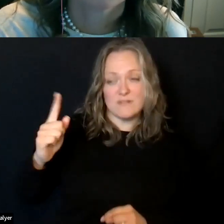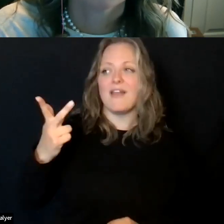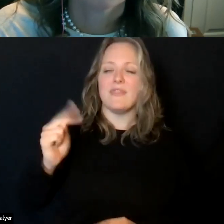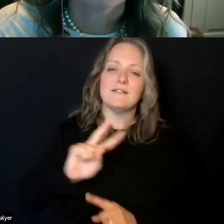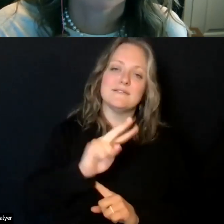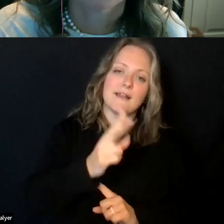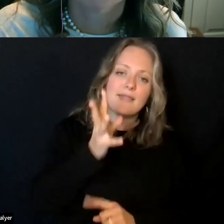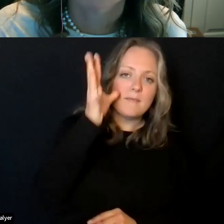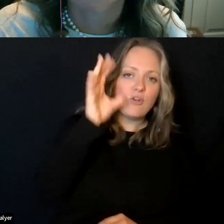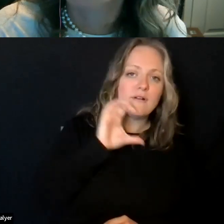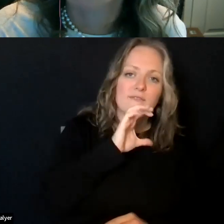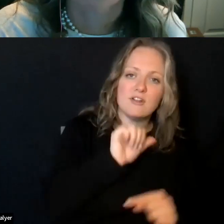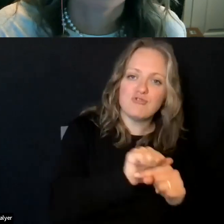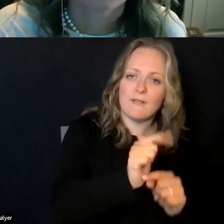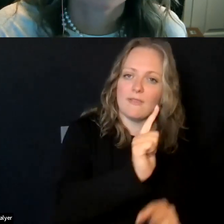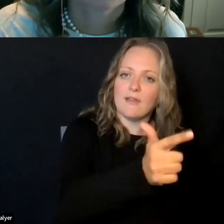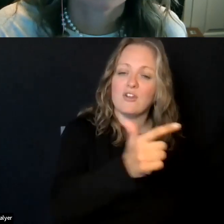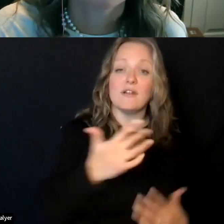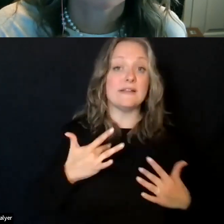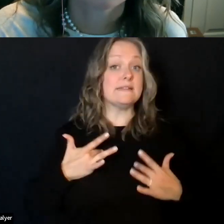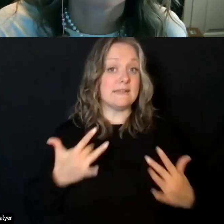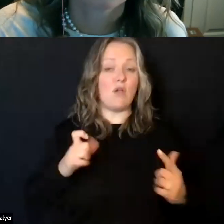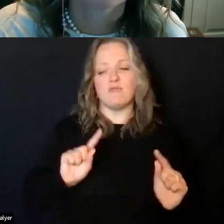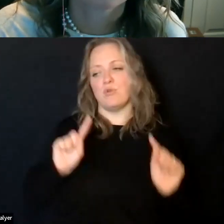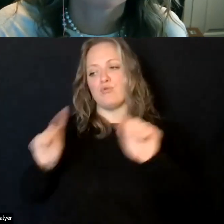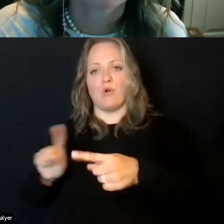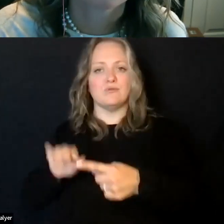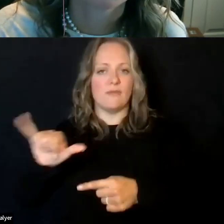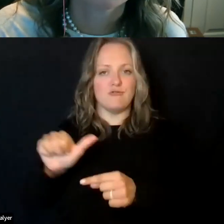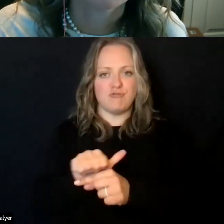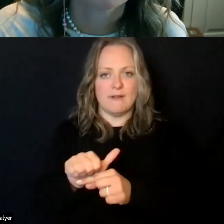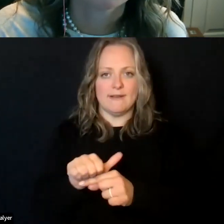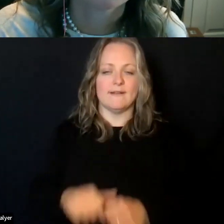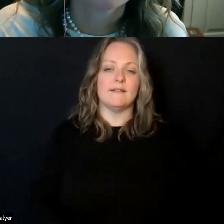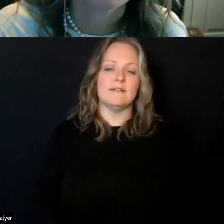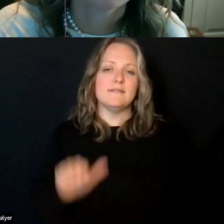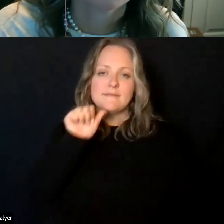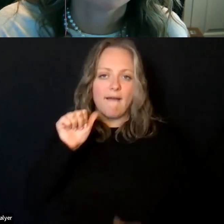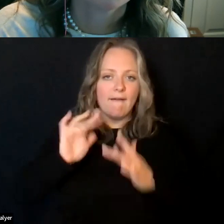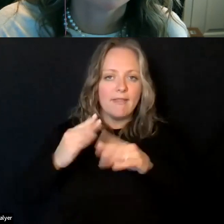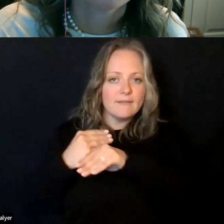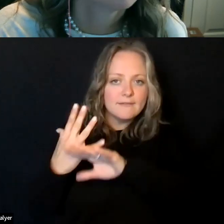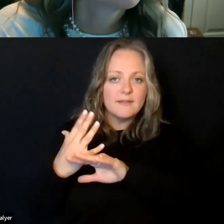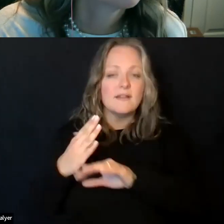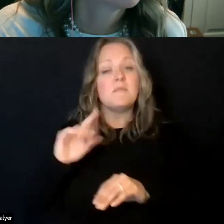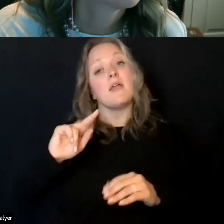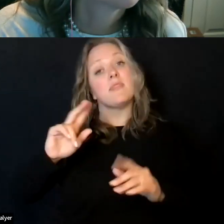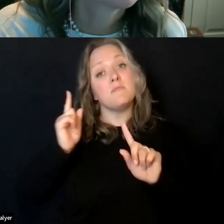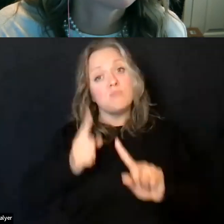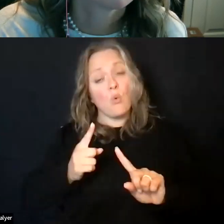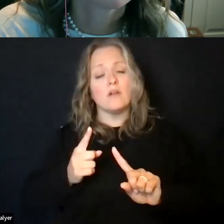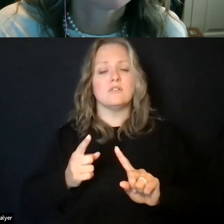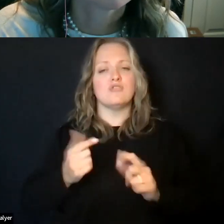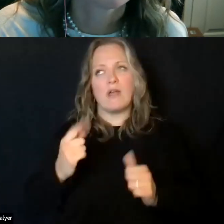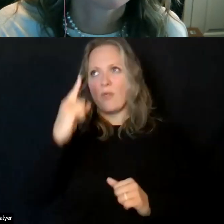And that is in person usually. But really it's just being intentional, incorporating those